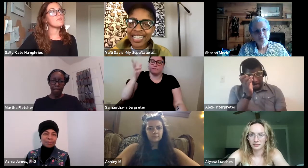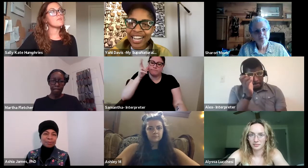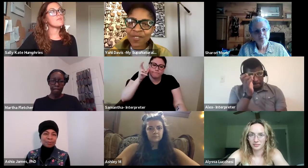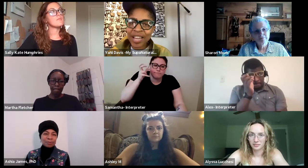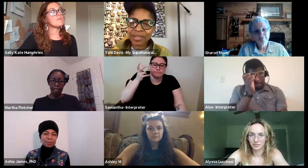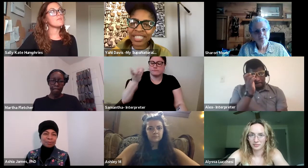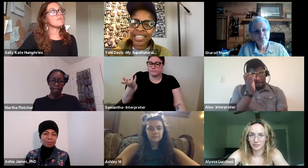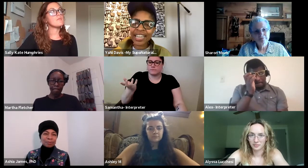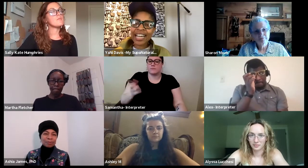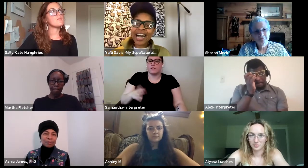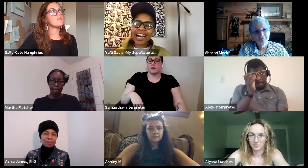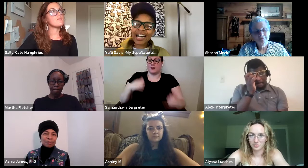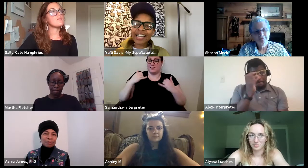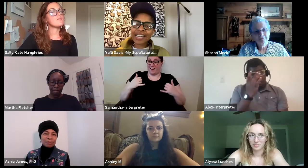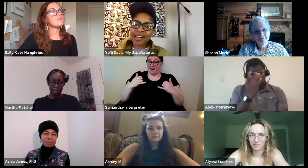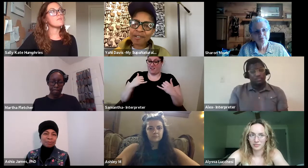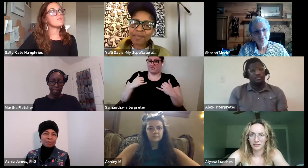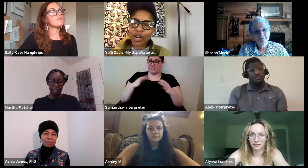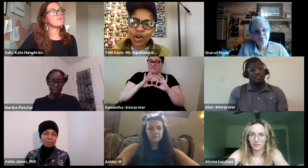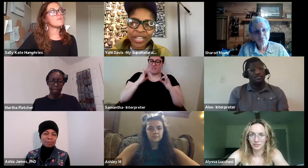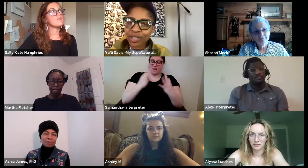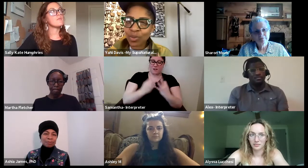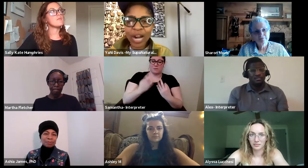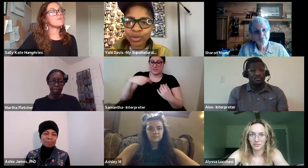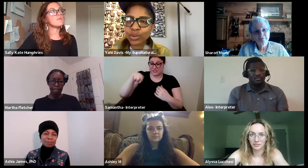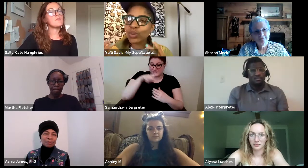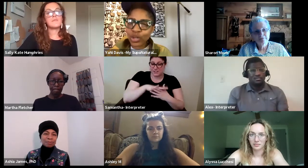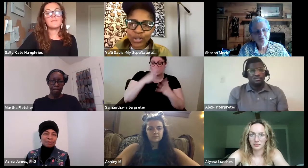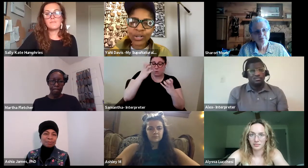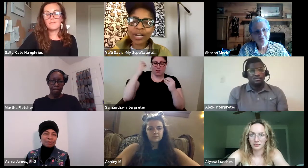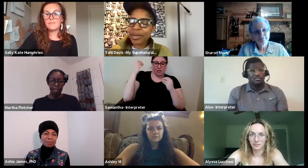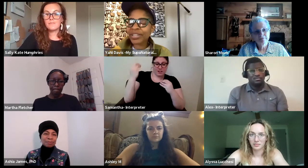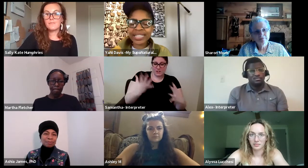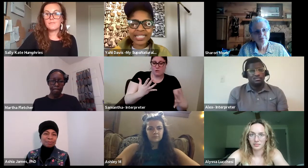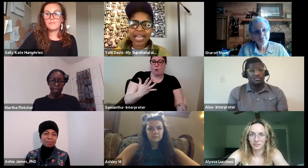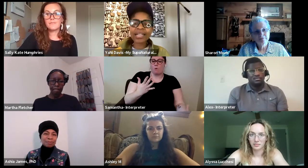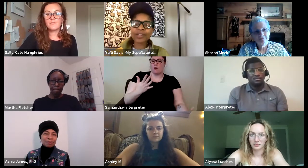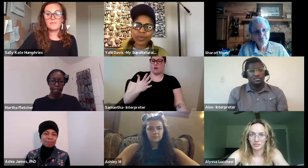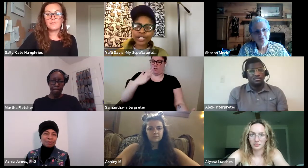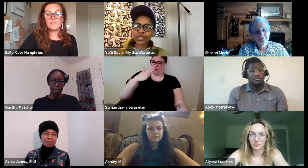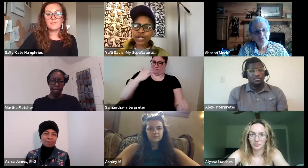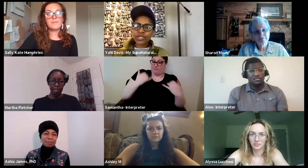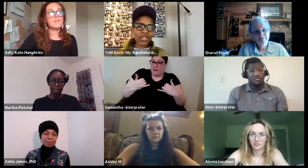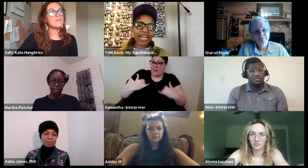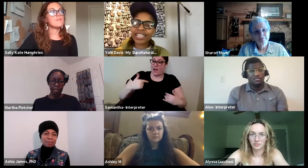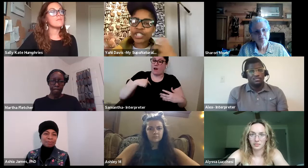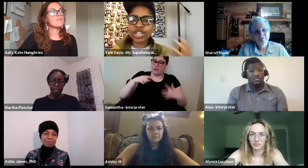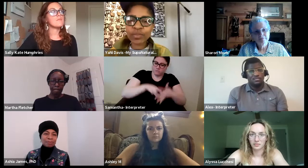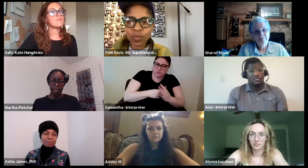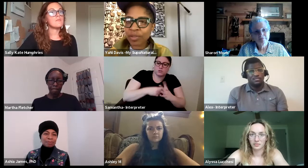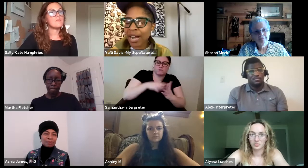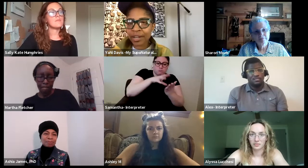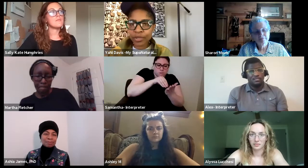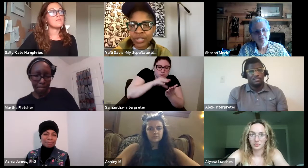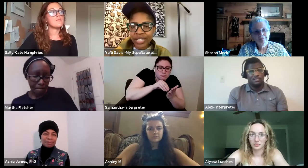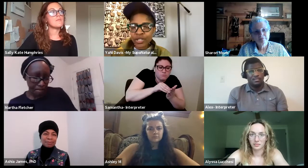And now, family, I am going the route to learn American Sign Language so that I can share